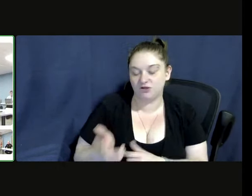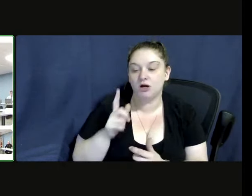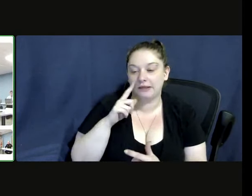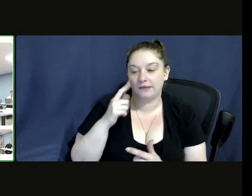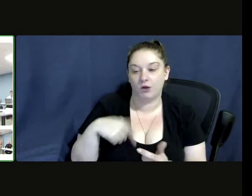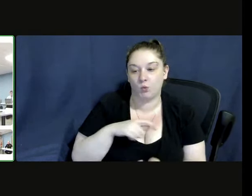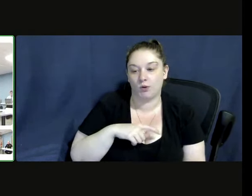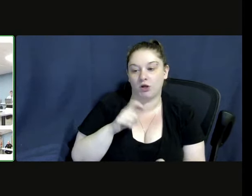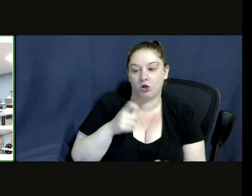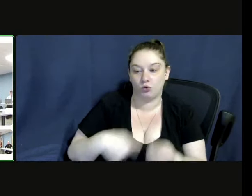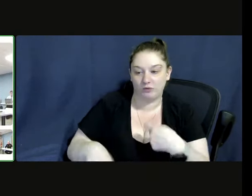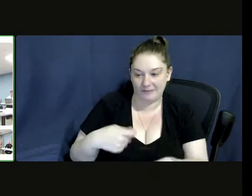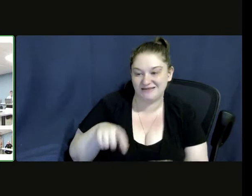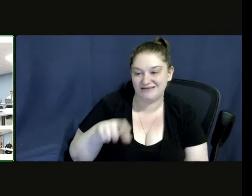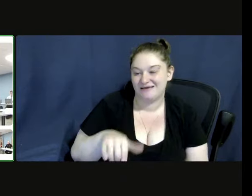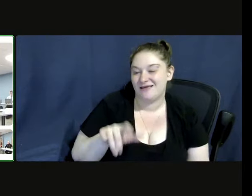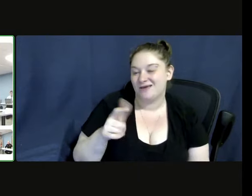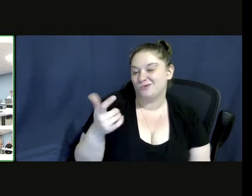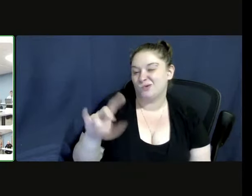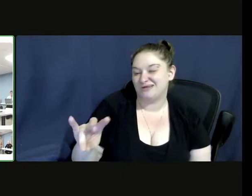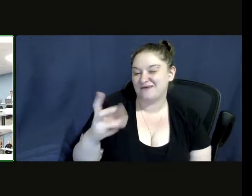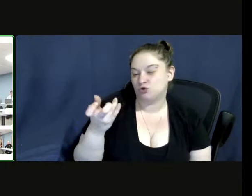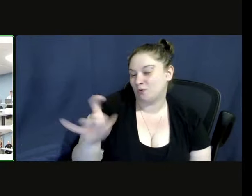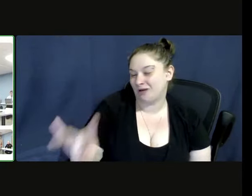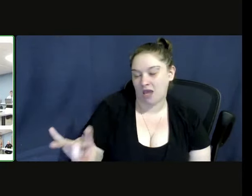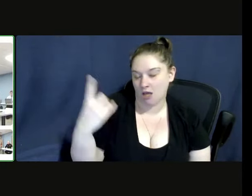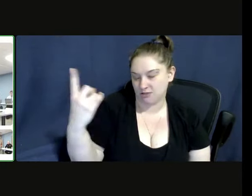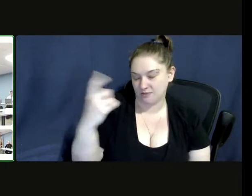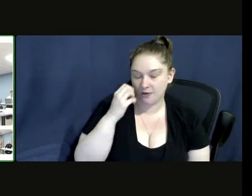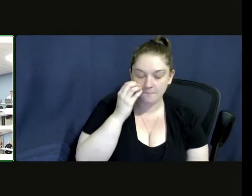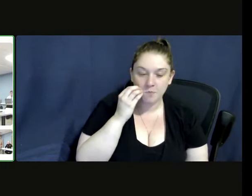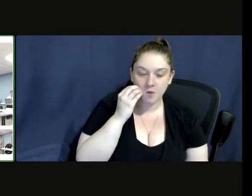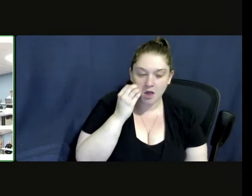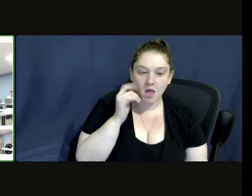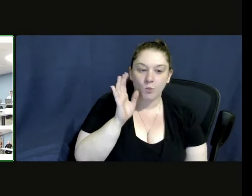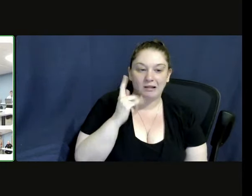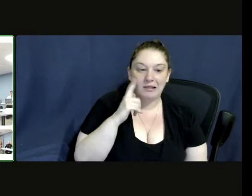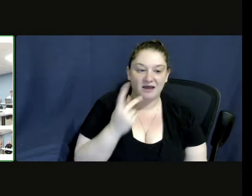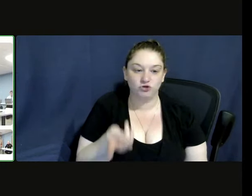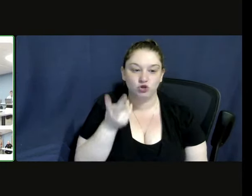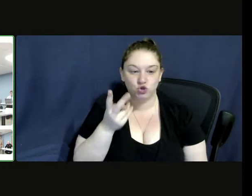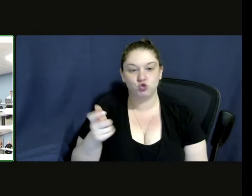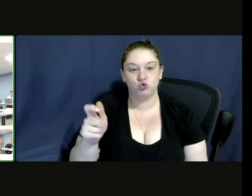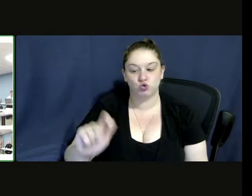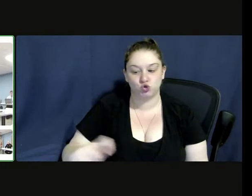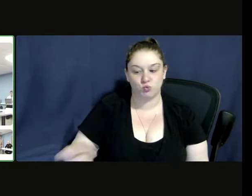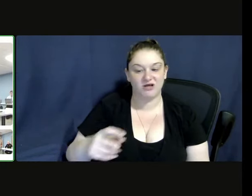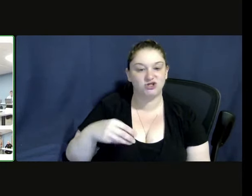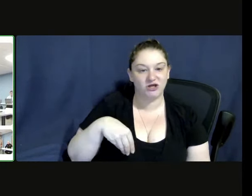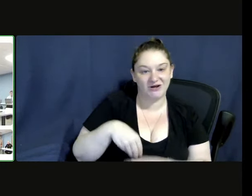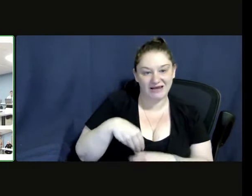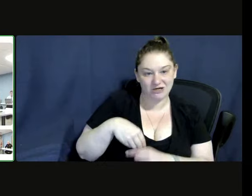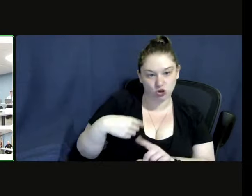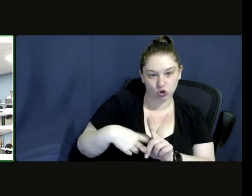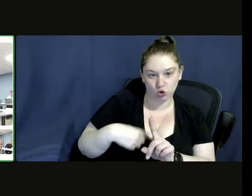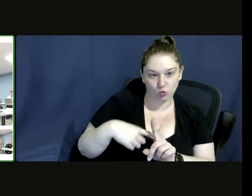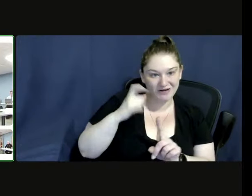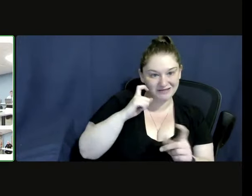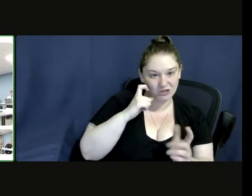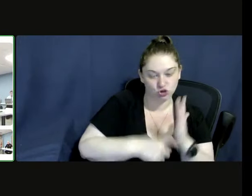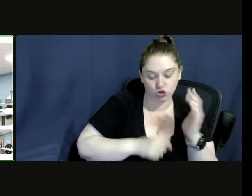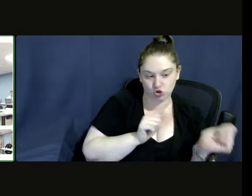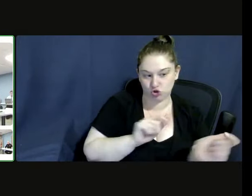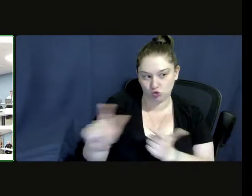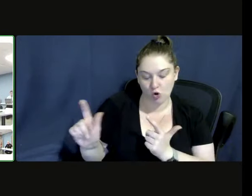that 2027 or 28. So we'll have two switches then. And those are internal rates that are charged to all radio users. So